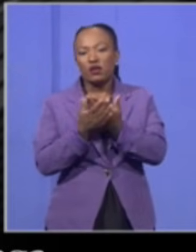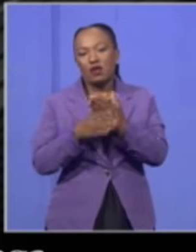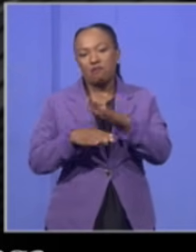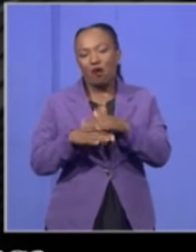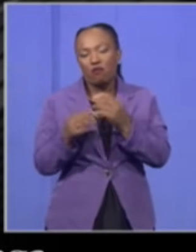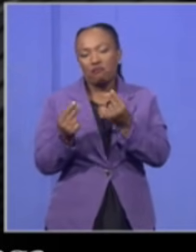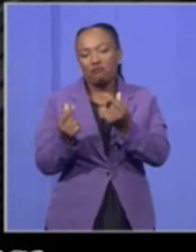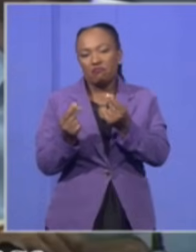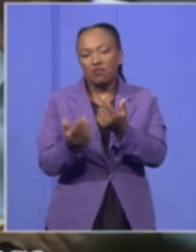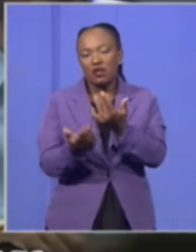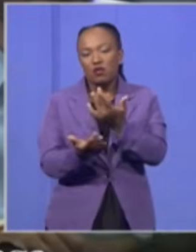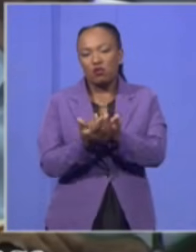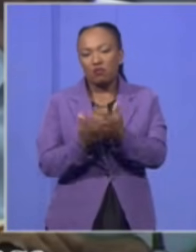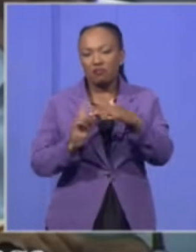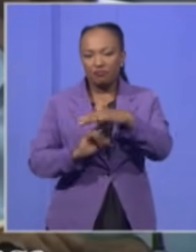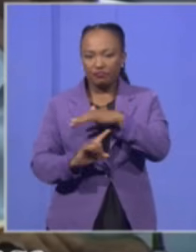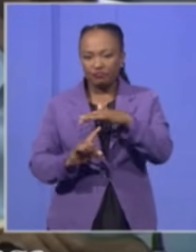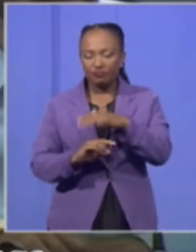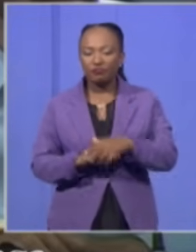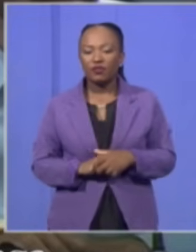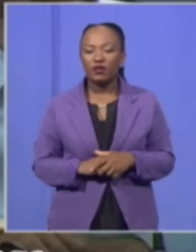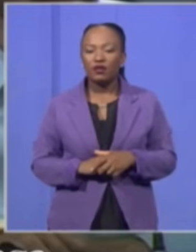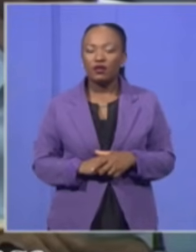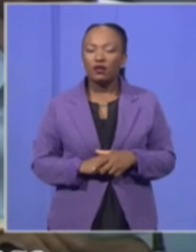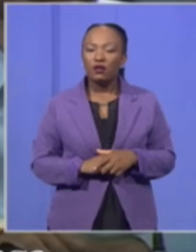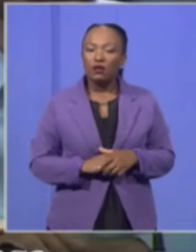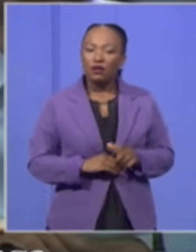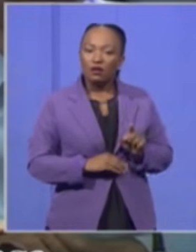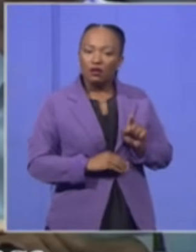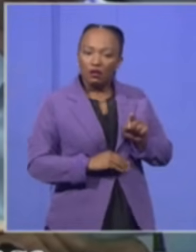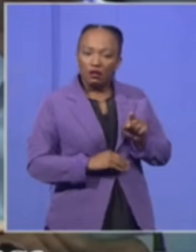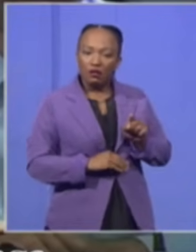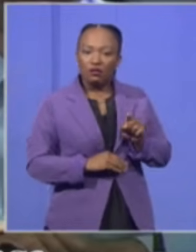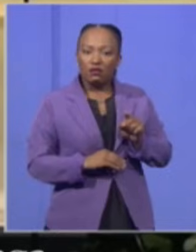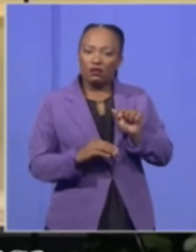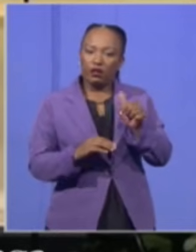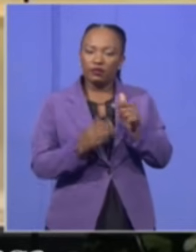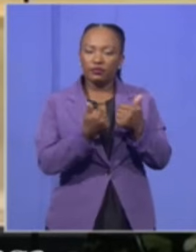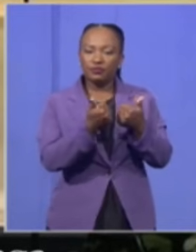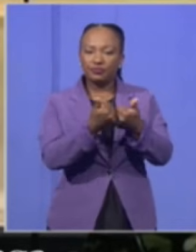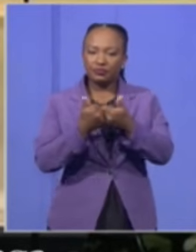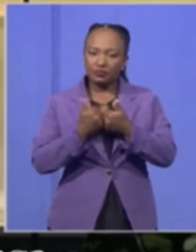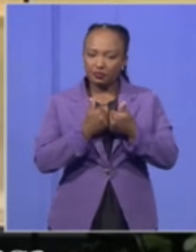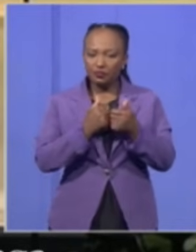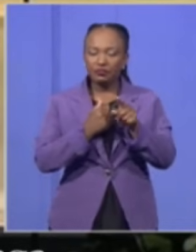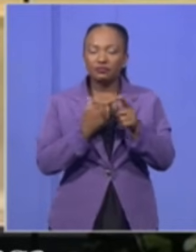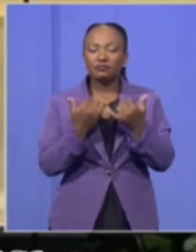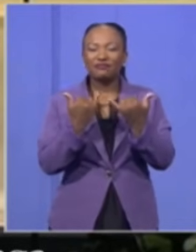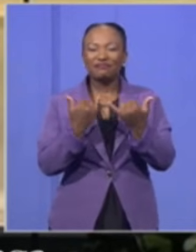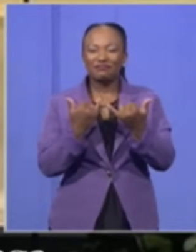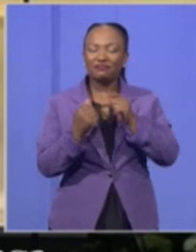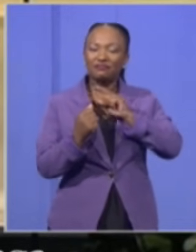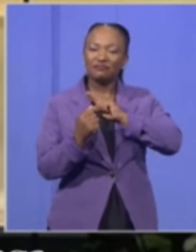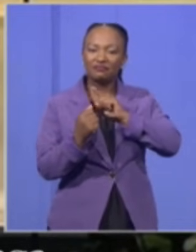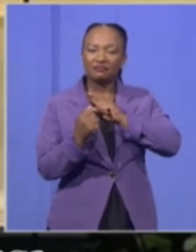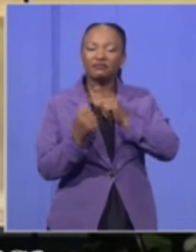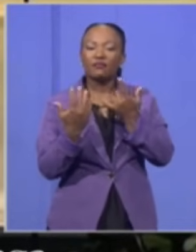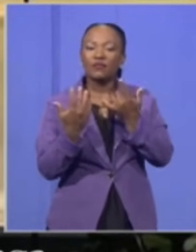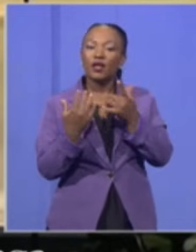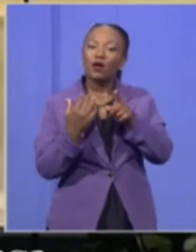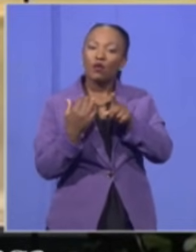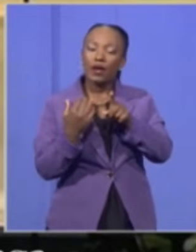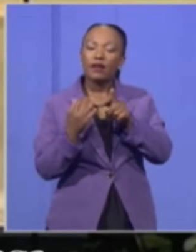economic growth environment. Kgoro ya matlotlo e belaetšwa ke ditlamorago tše dingwe e fela e belaetšwa ke mathata a mangwe go etša dikgotlhano